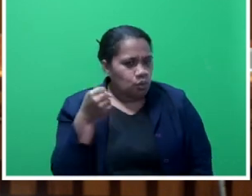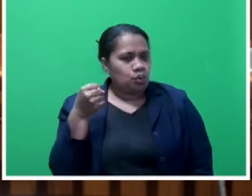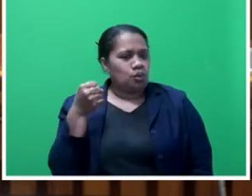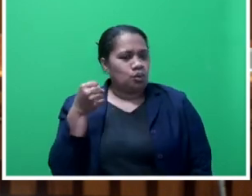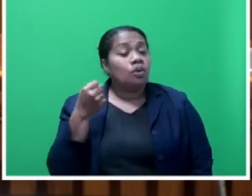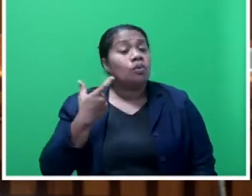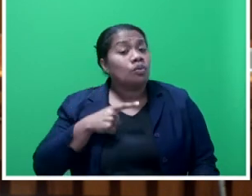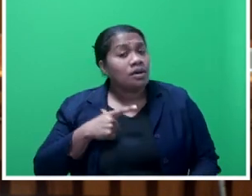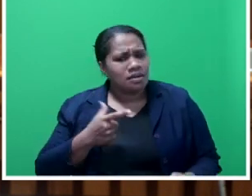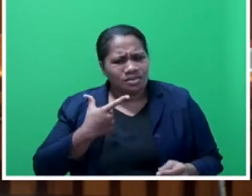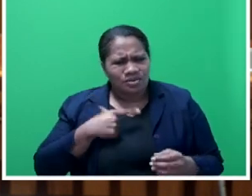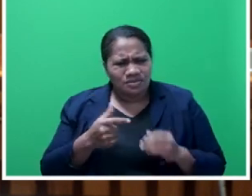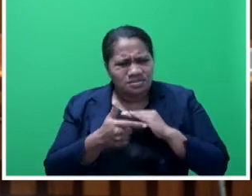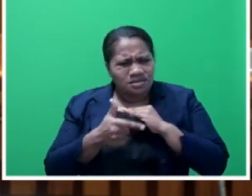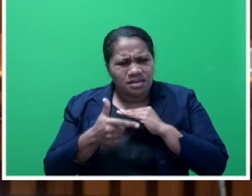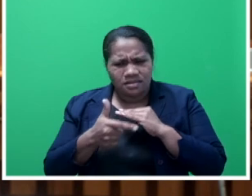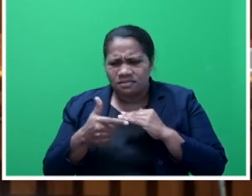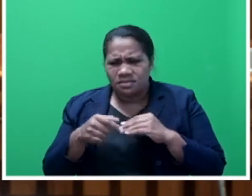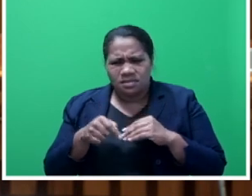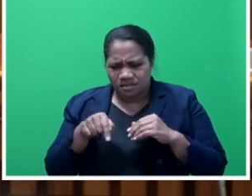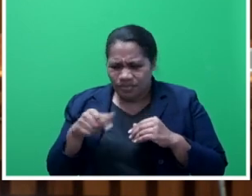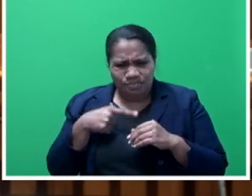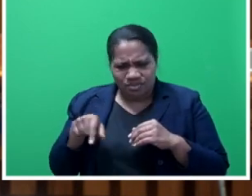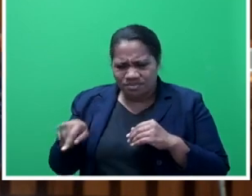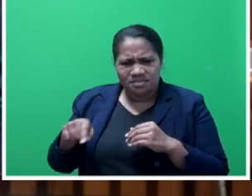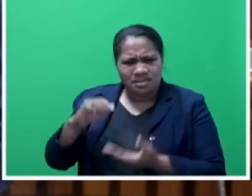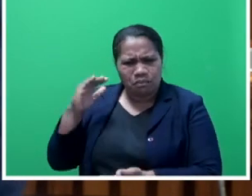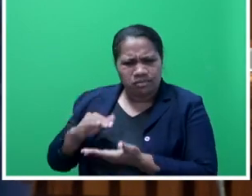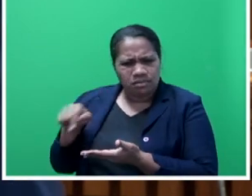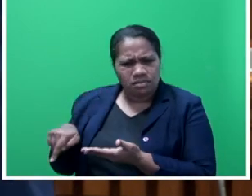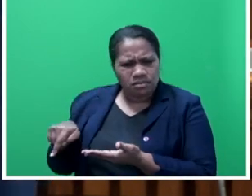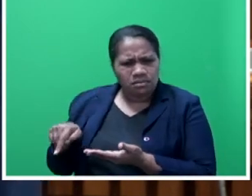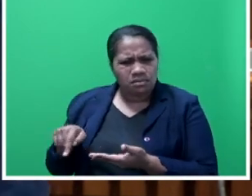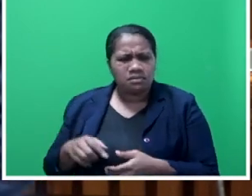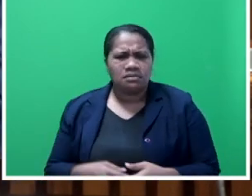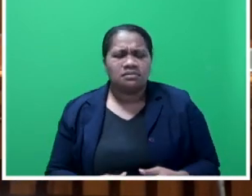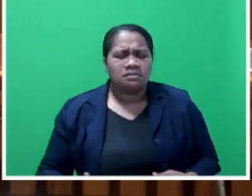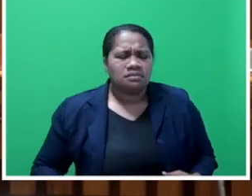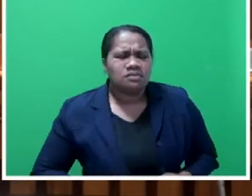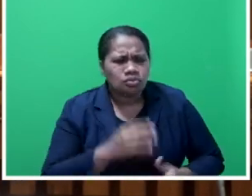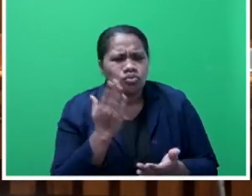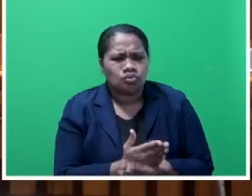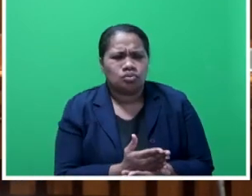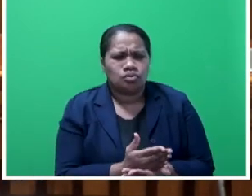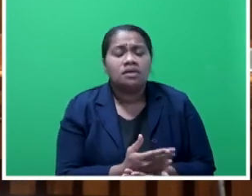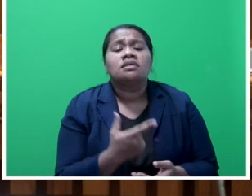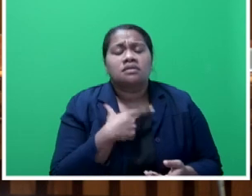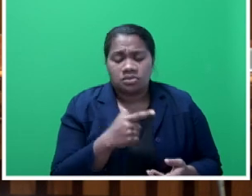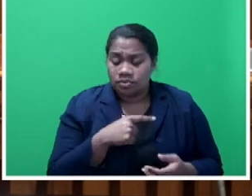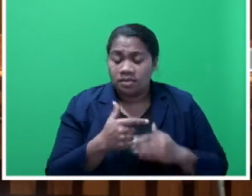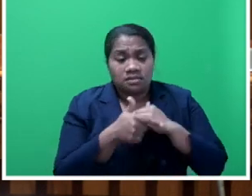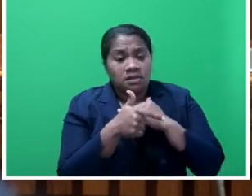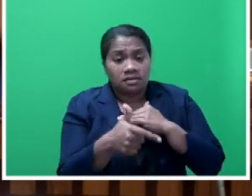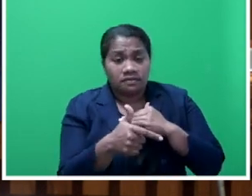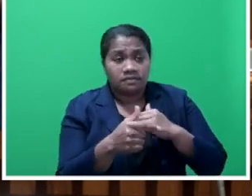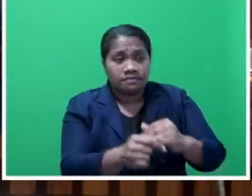the level of capitalization has been minimized. It's a fact. That's why the level of mechanization is